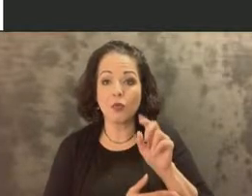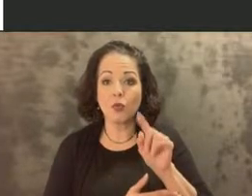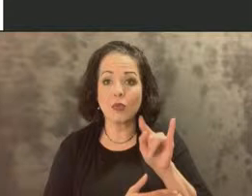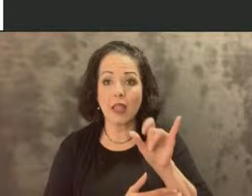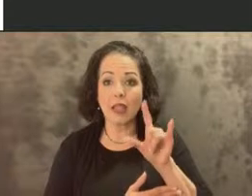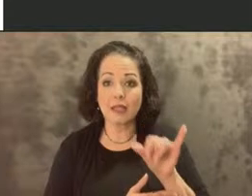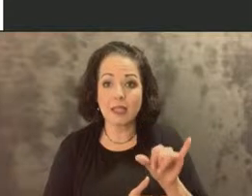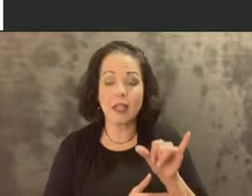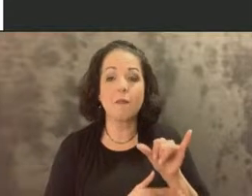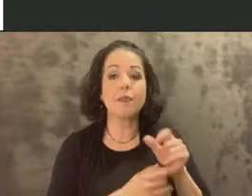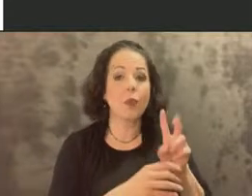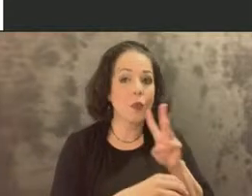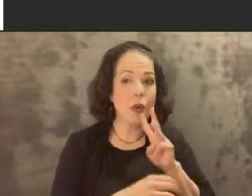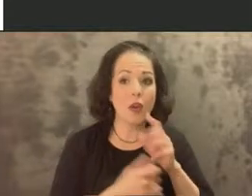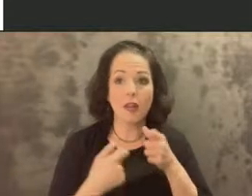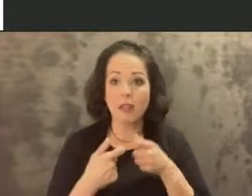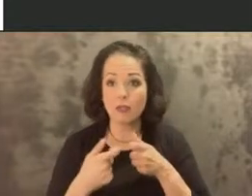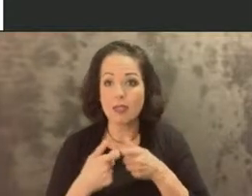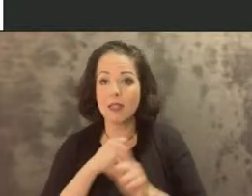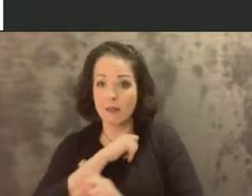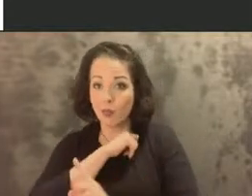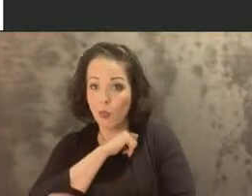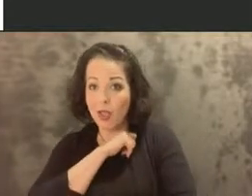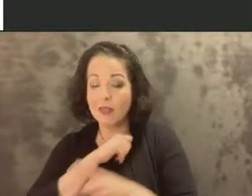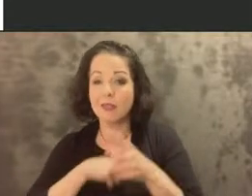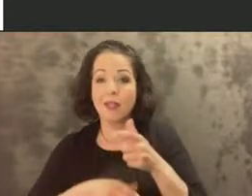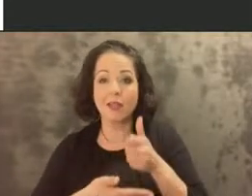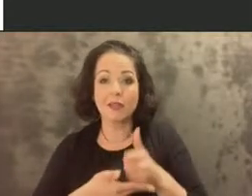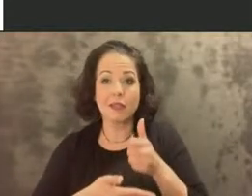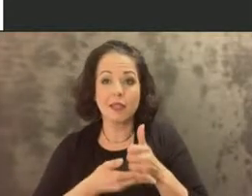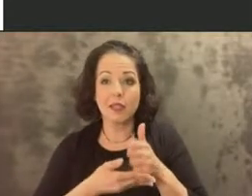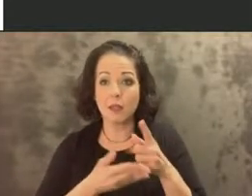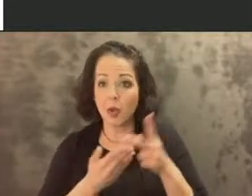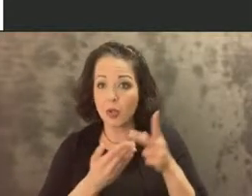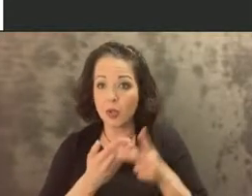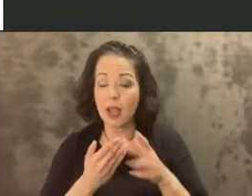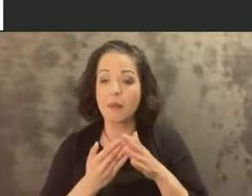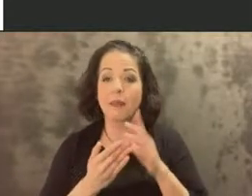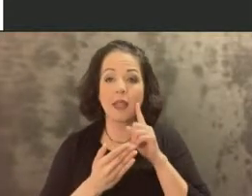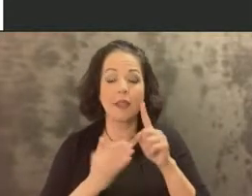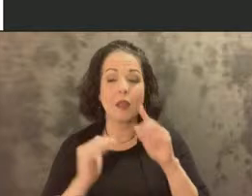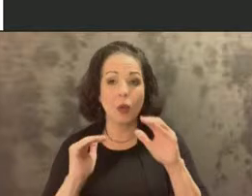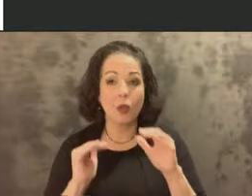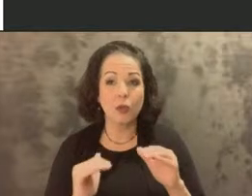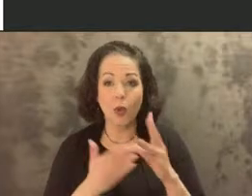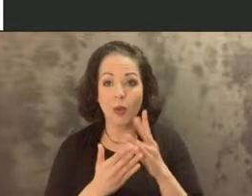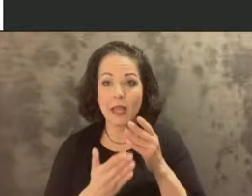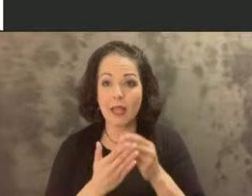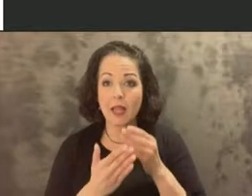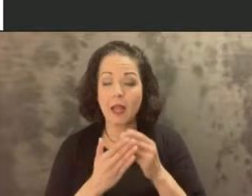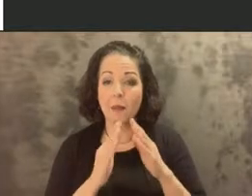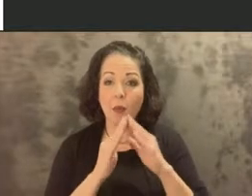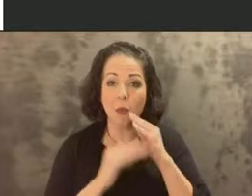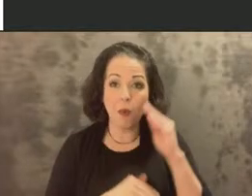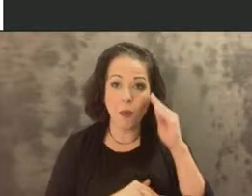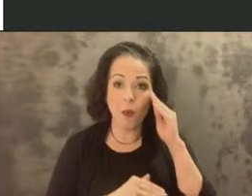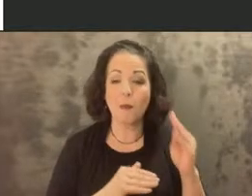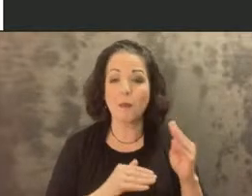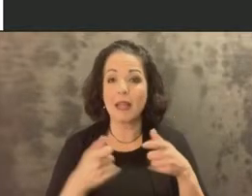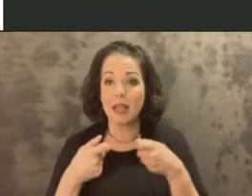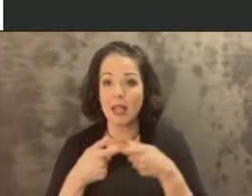water, electricity, waste management assistance program, akin to a low-income home energy assistance